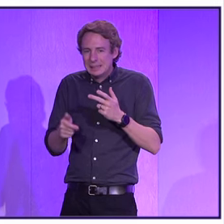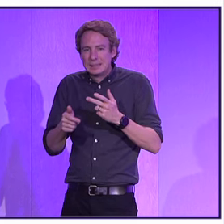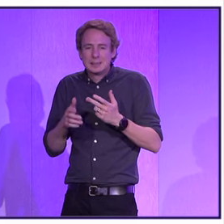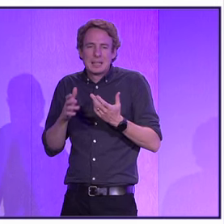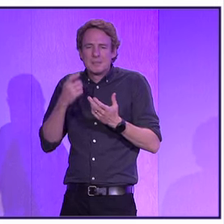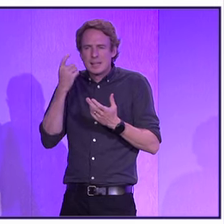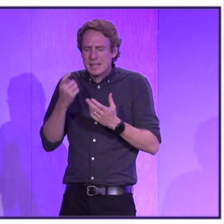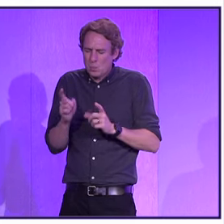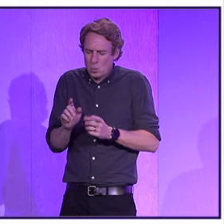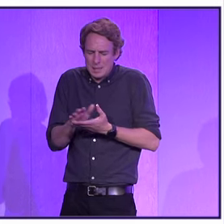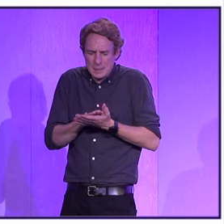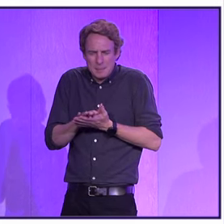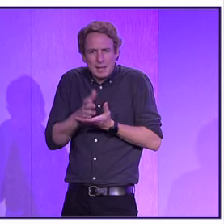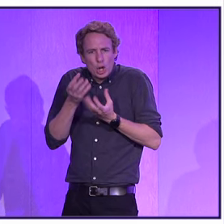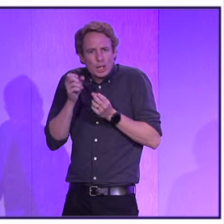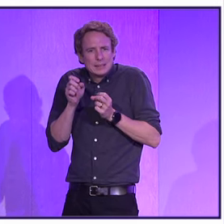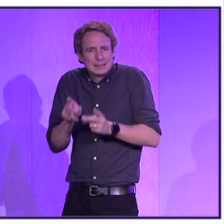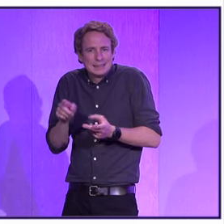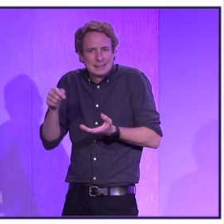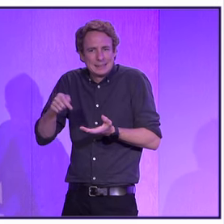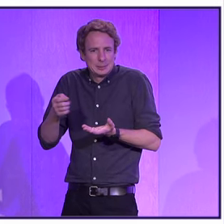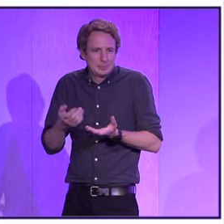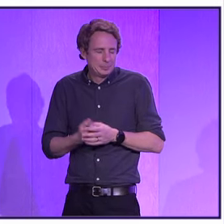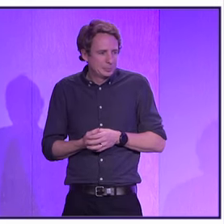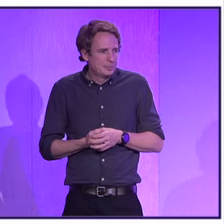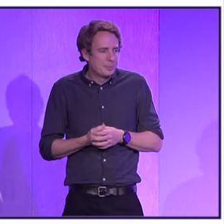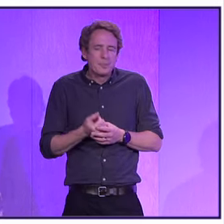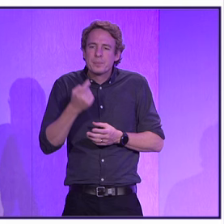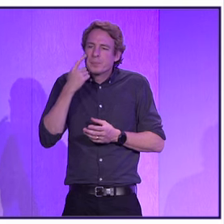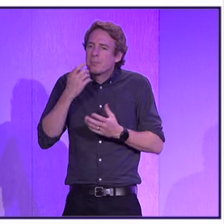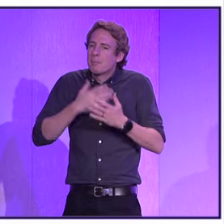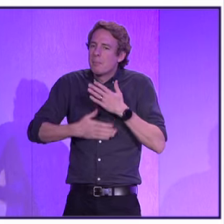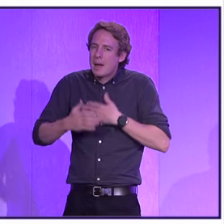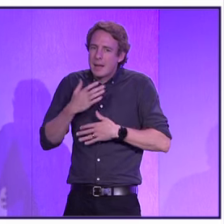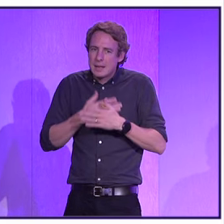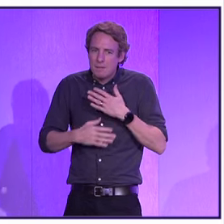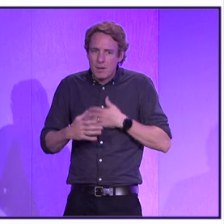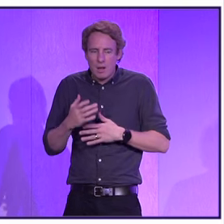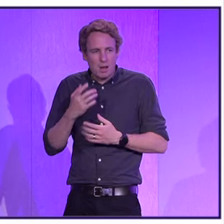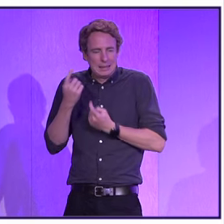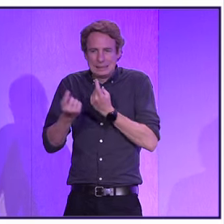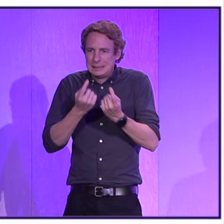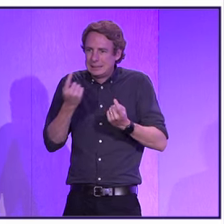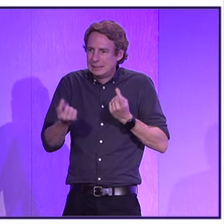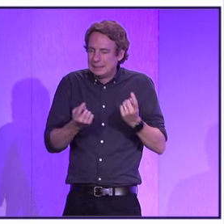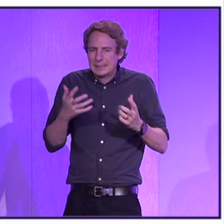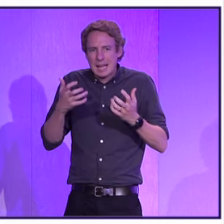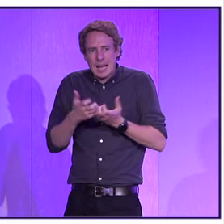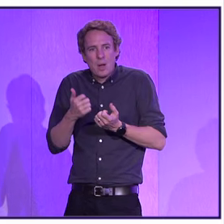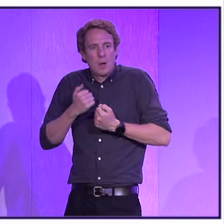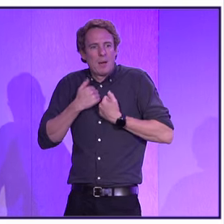learning system. And we're going to think about how our behaviours as individuals can affect the